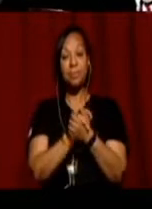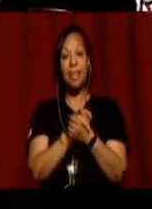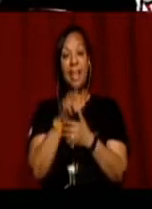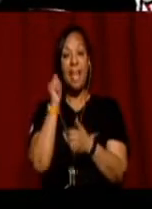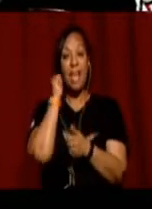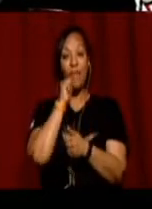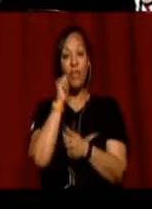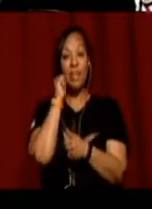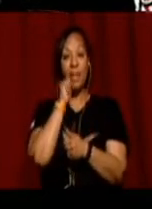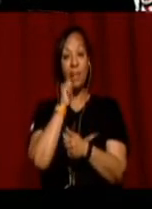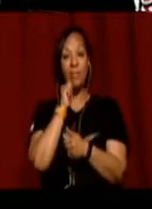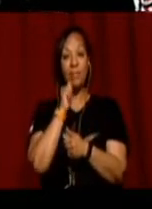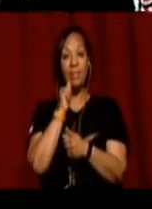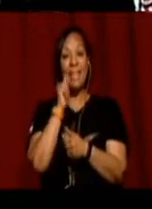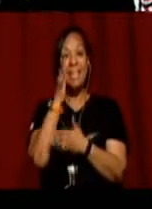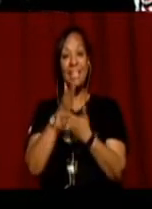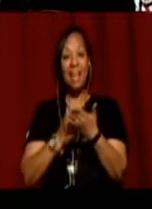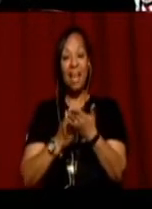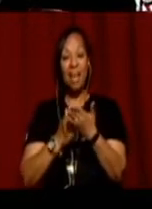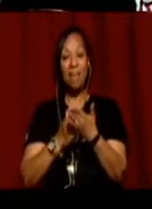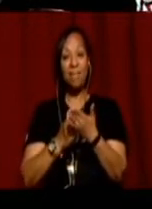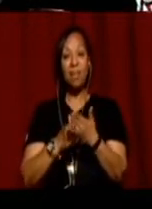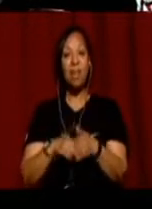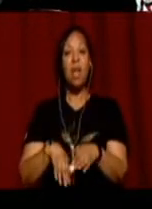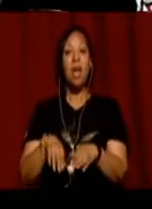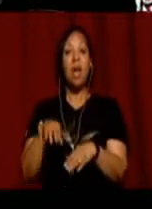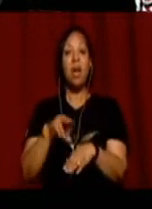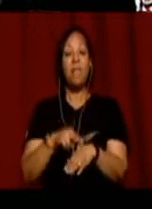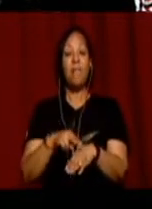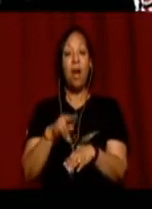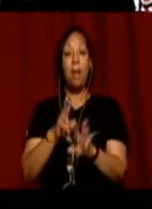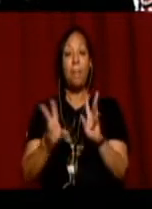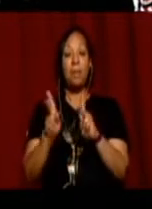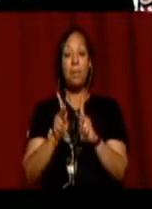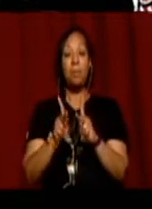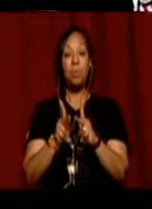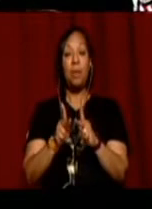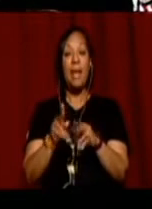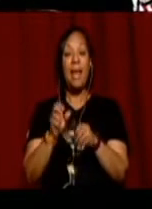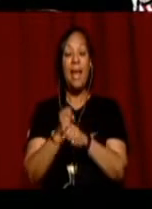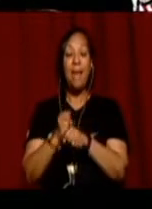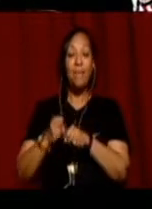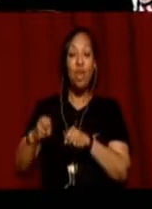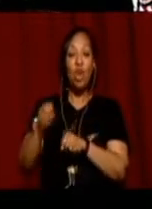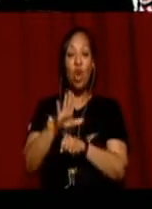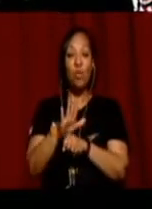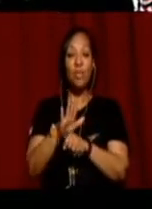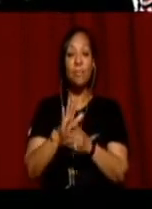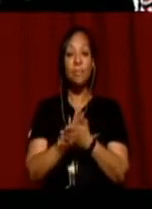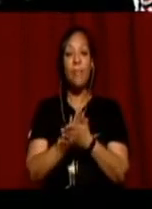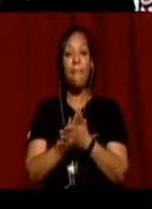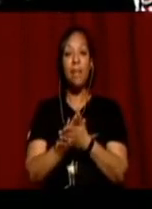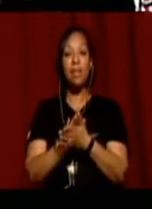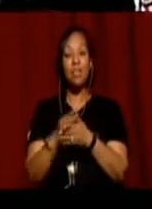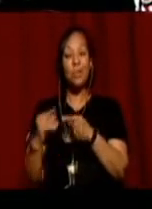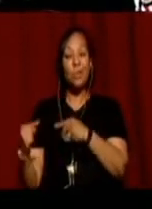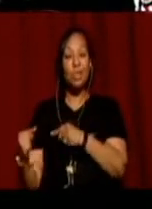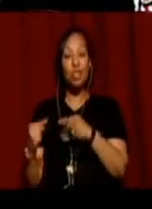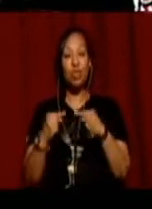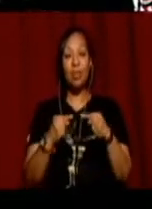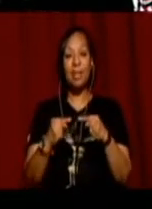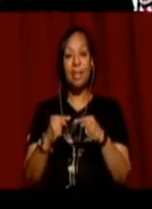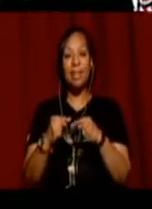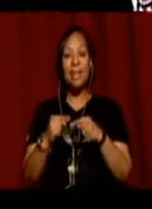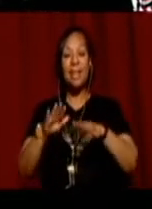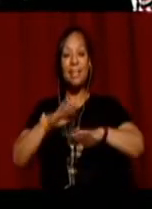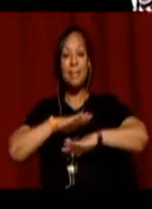every day, almost half of our patients are COVID-19 patients. So we are struggling to